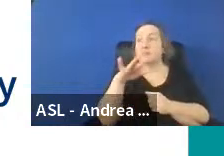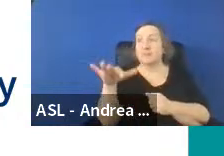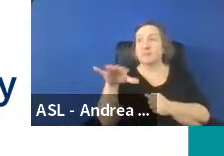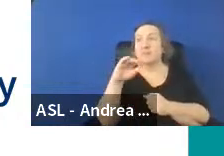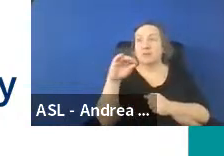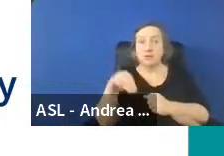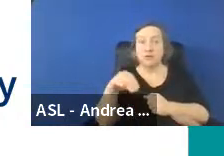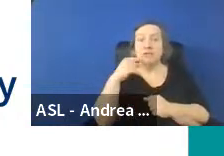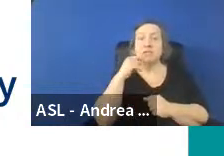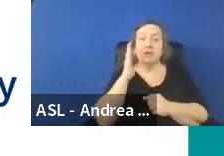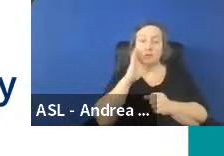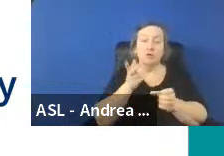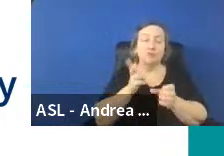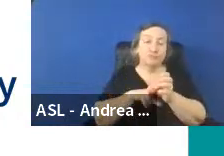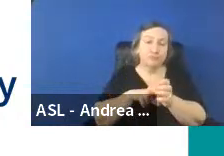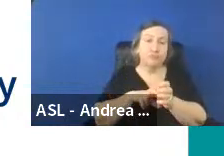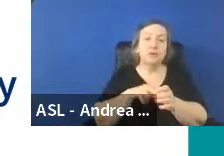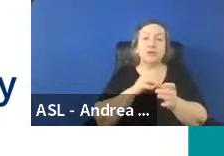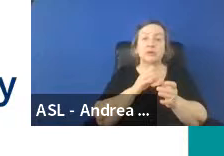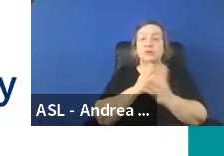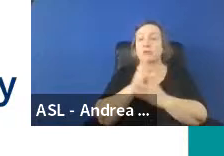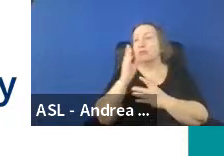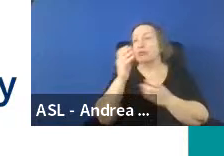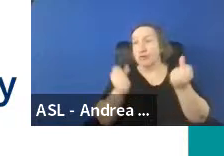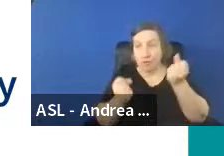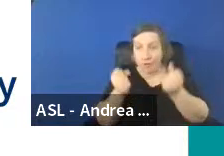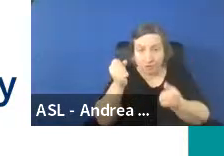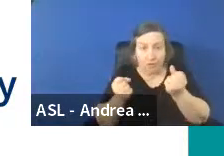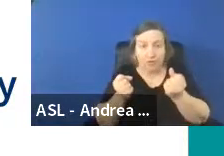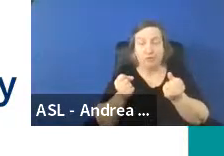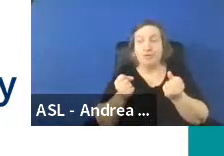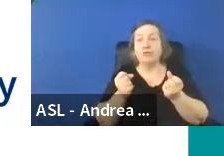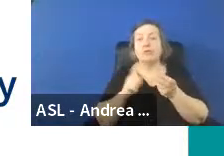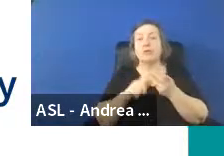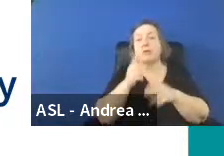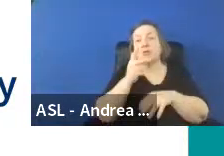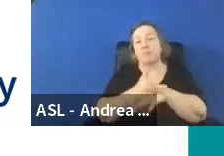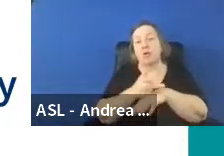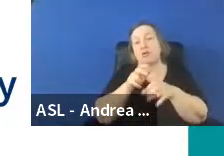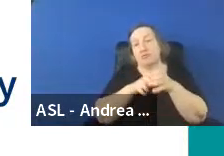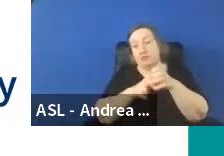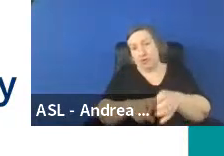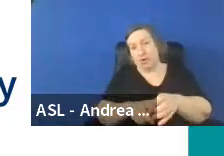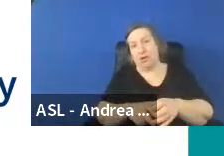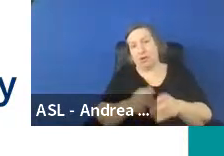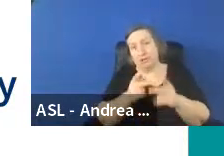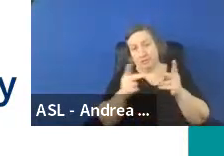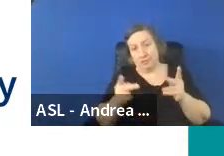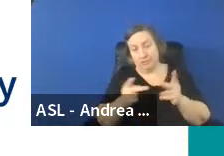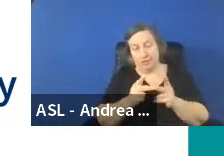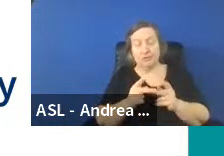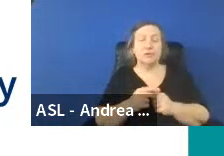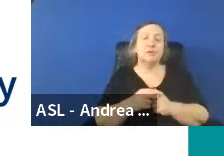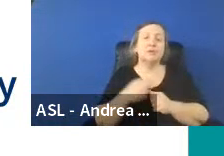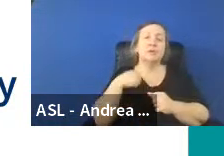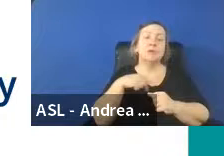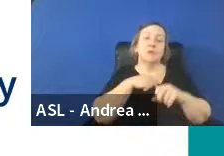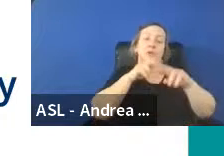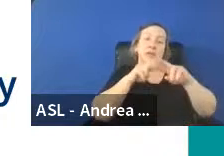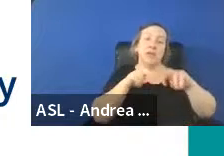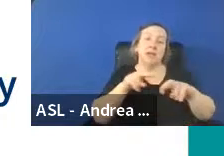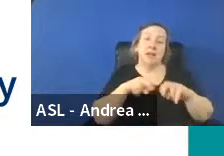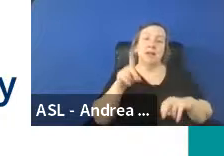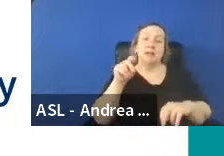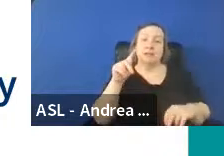55% said they would access it via a car through a park and ride location. There was, we did analyze the data